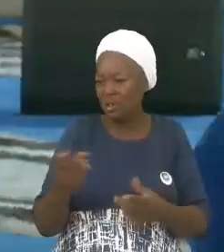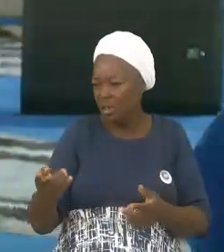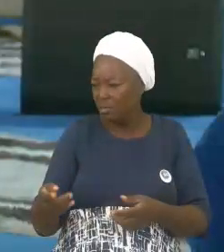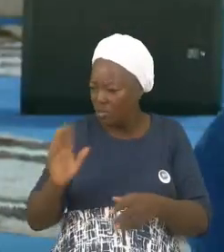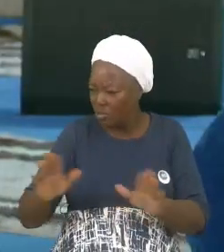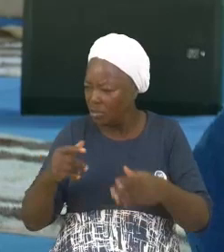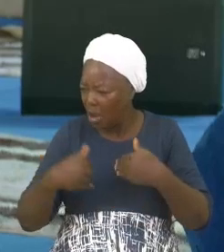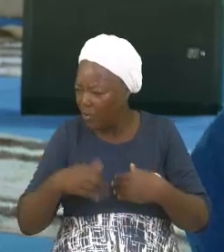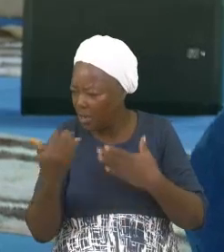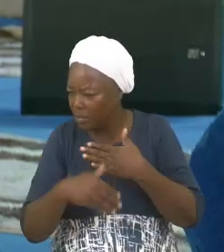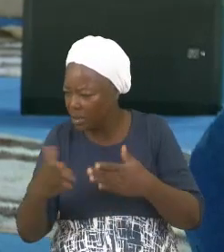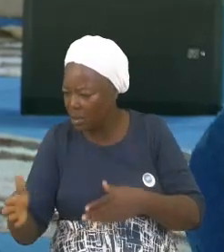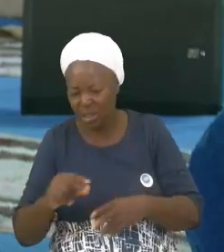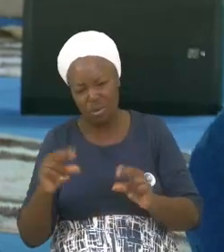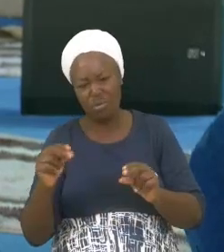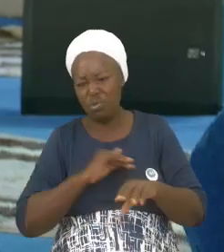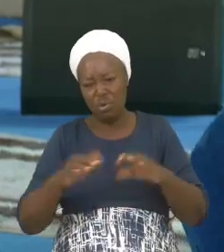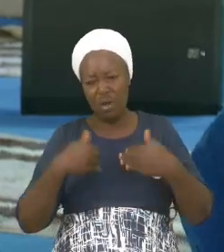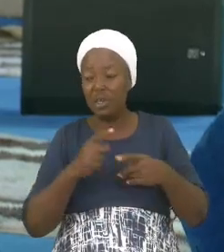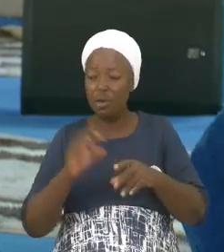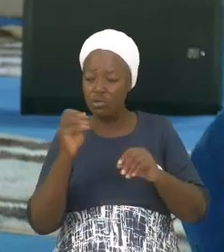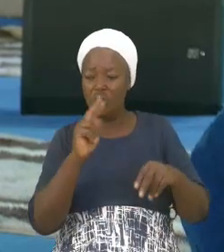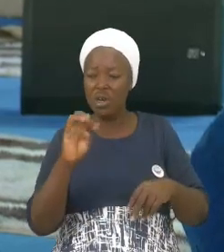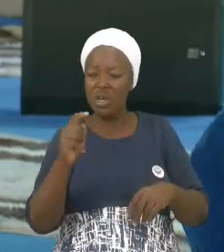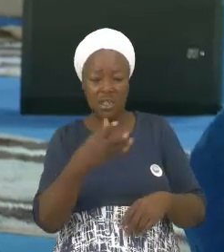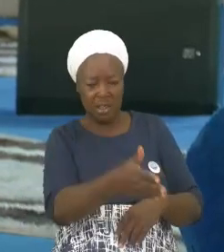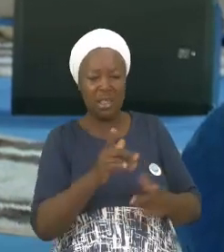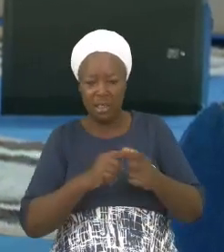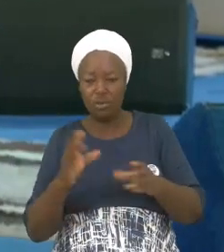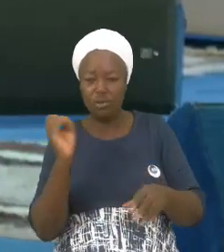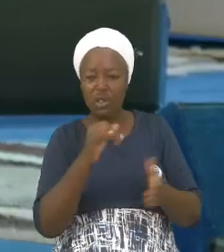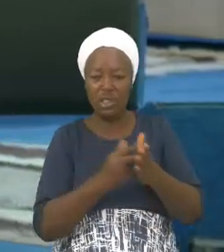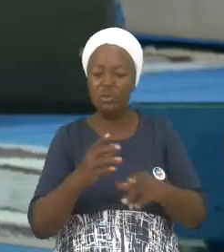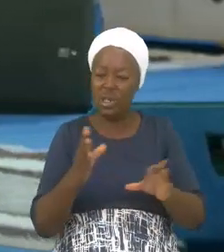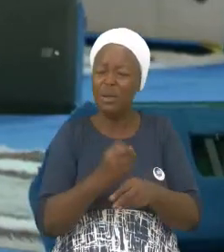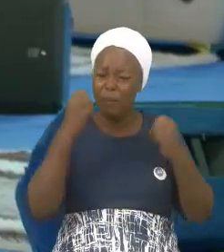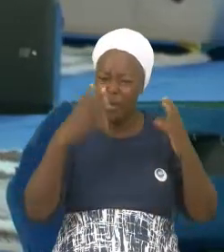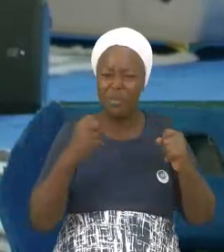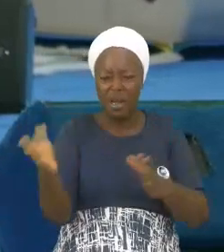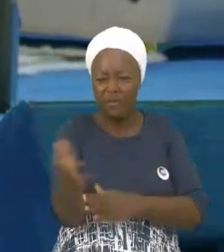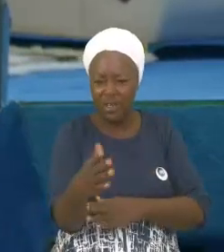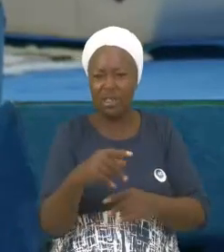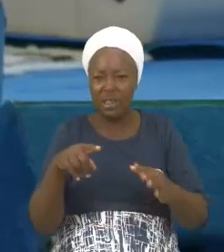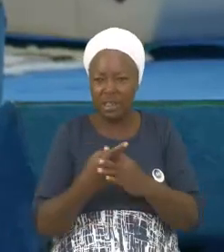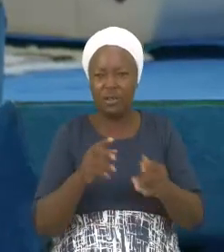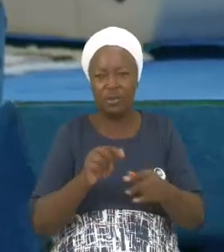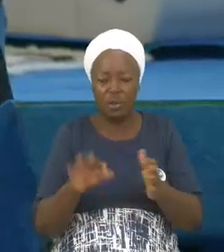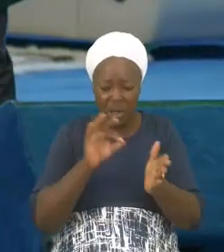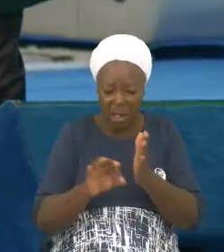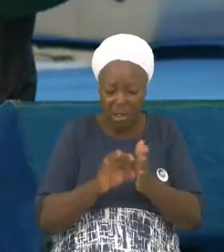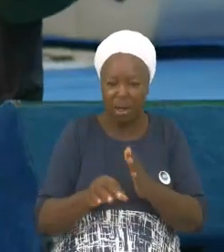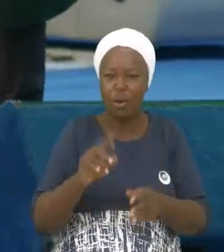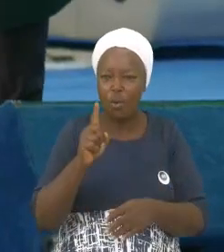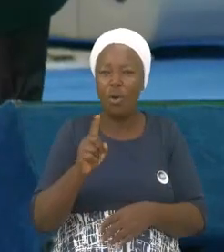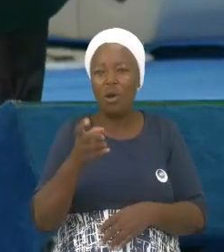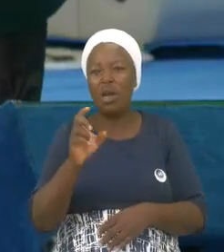there. And you throw your net there and you catch a lot of fish, and you begin to count 153, and now